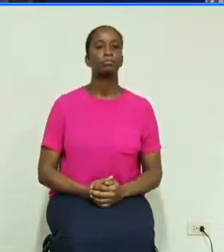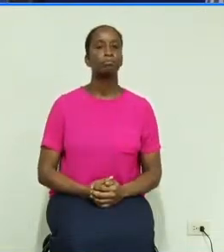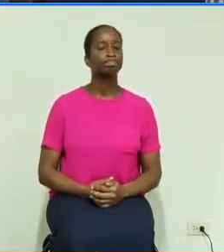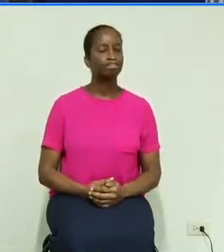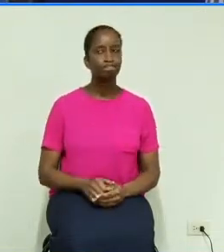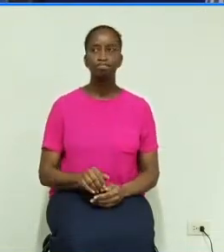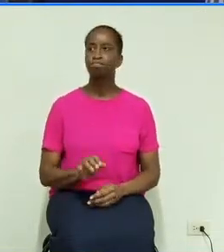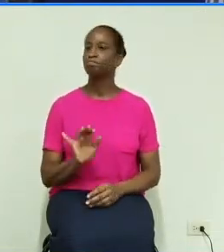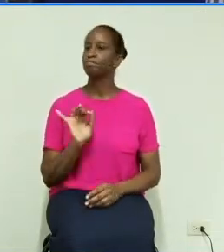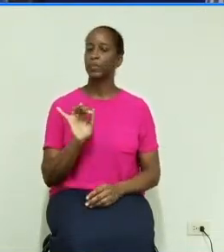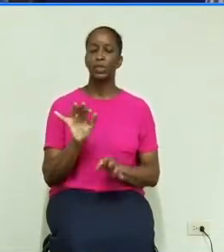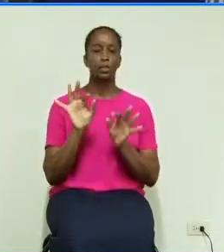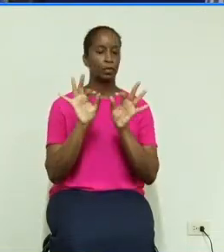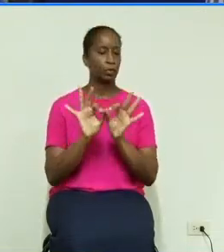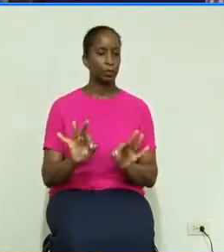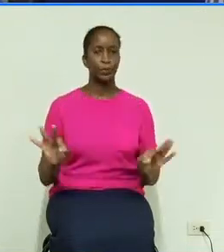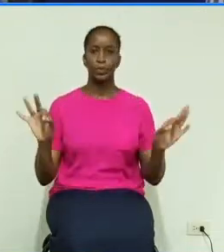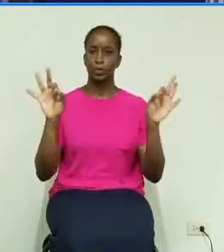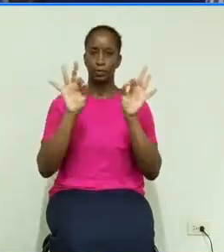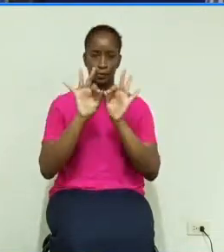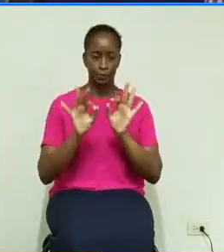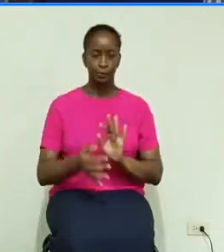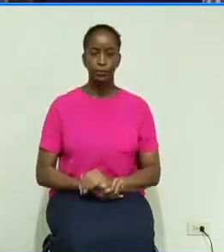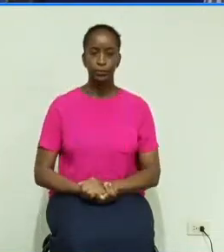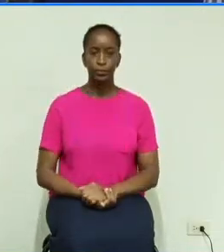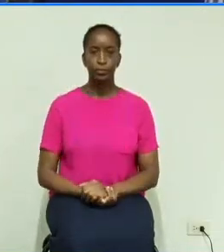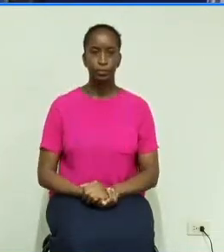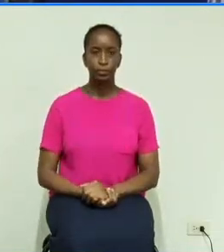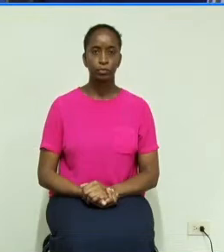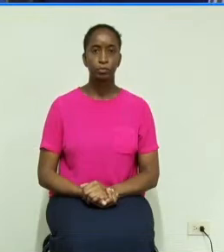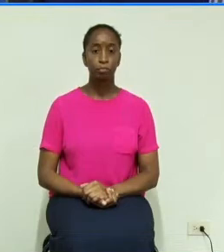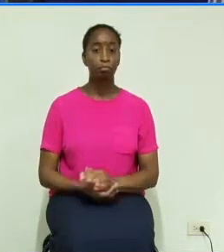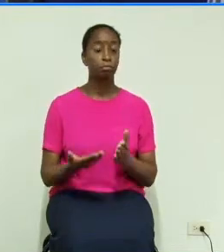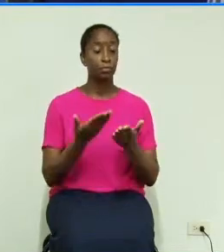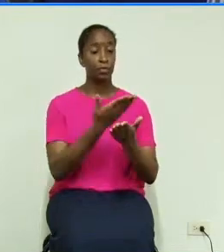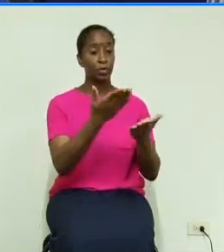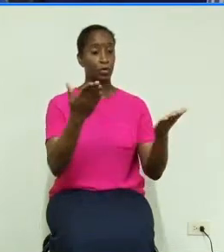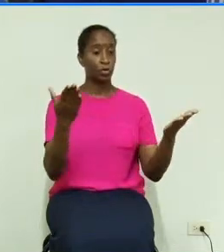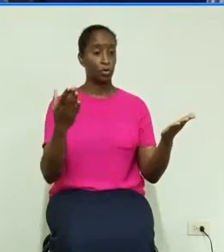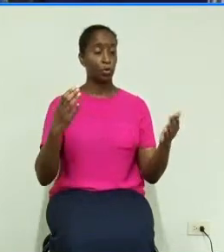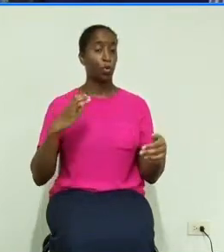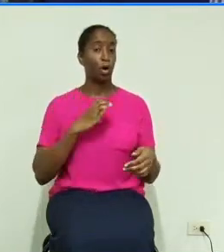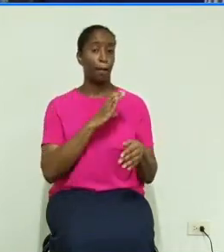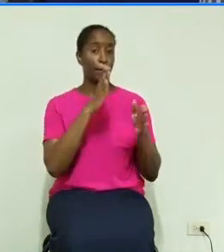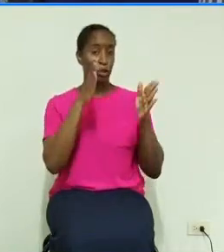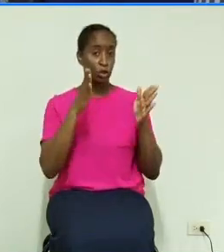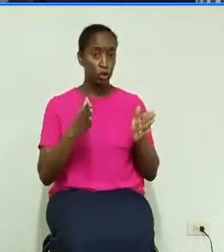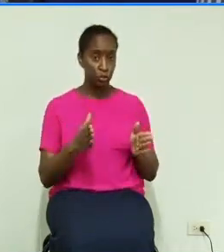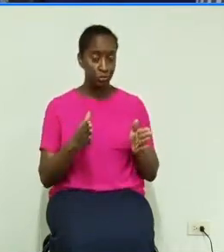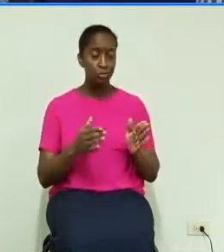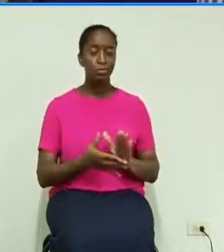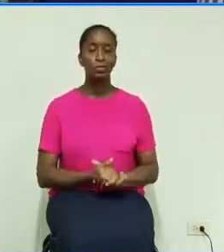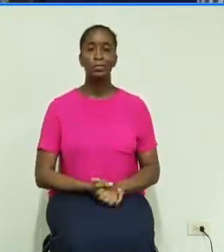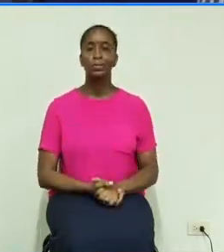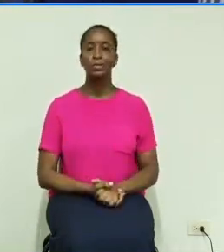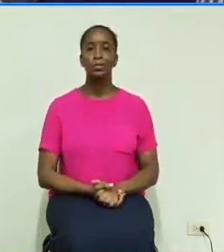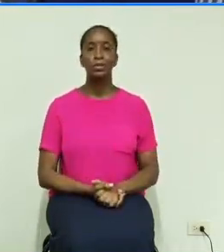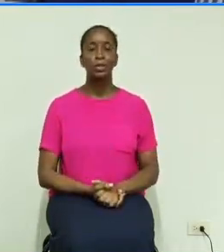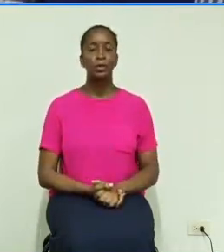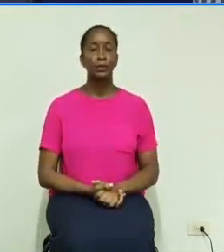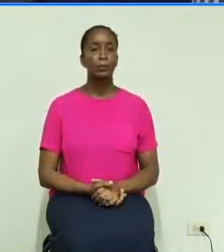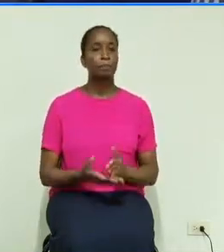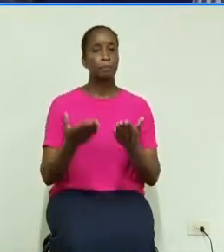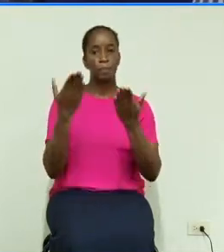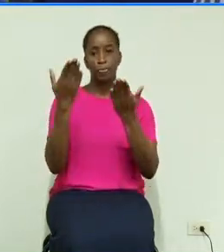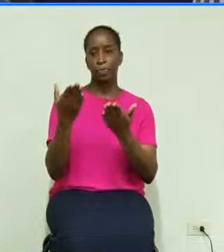important. To our commissioners, you have been faithful. Sarah, you're